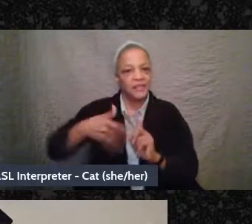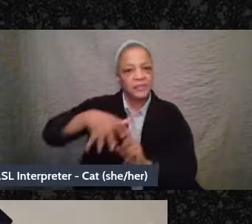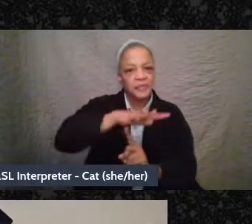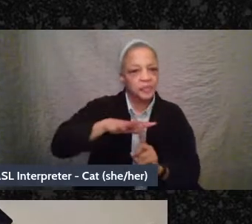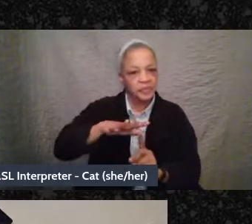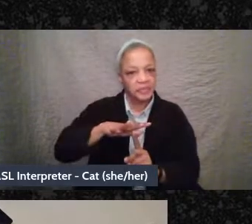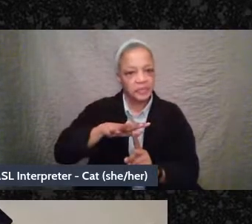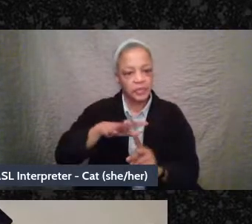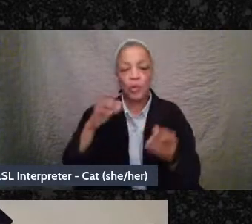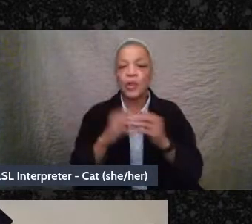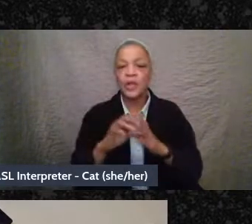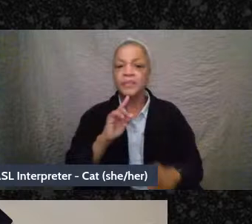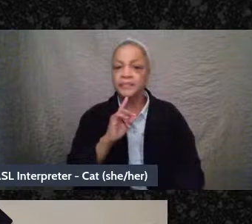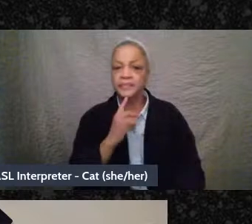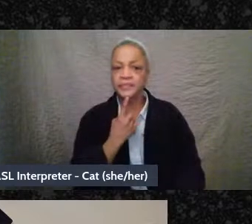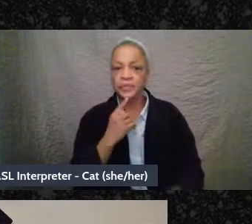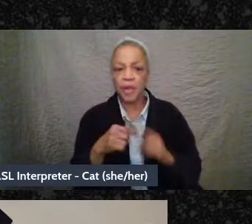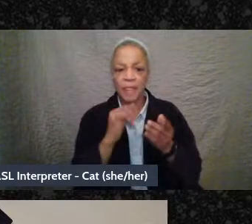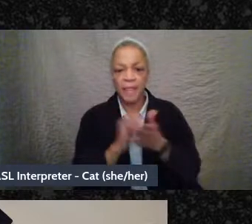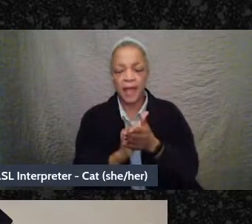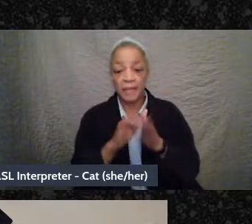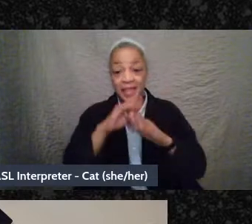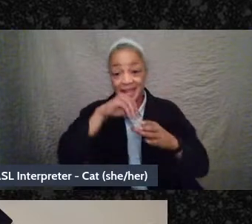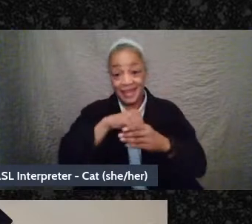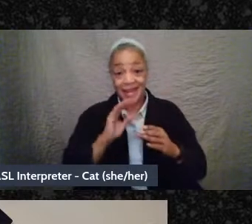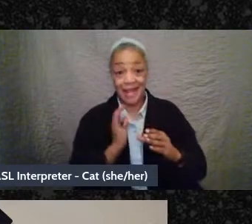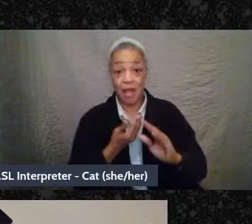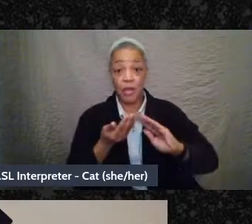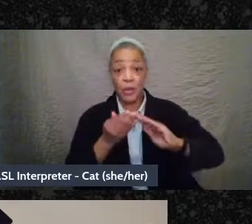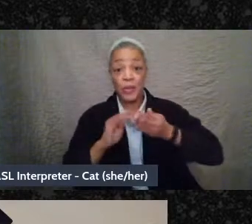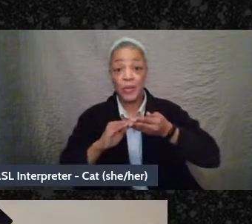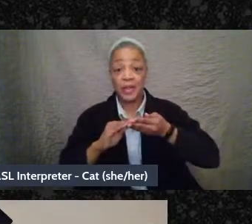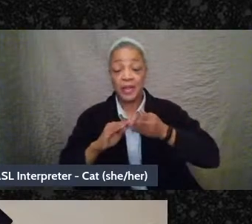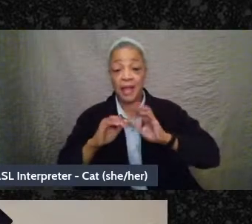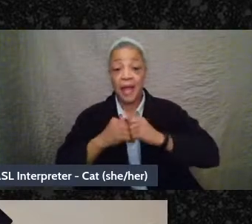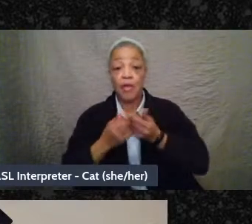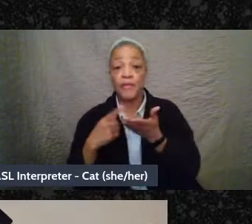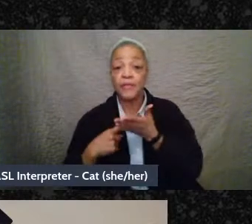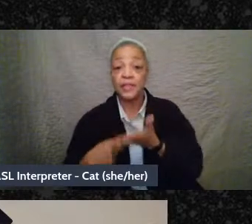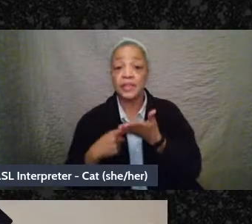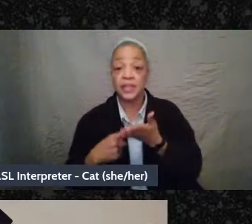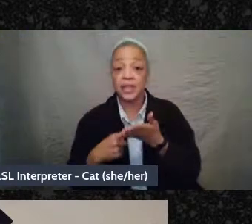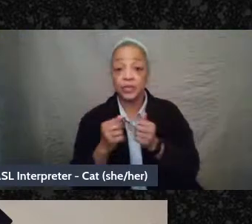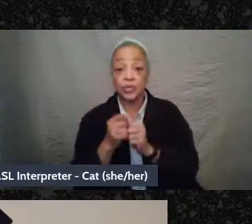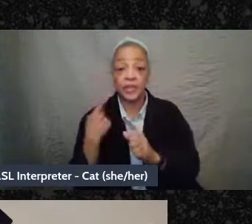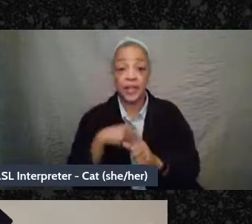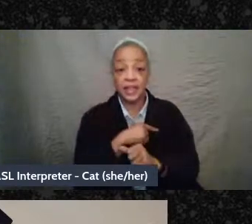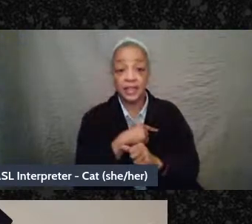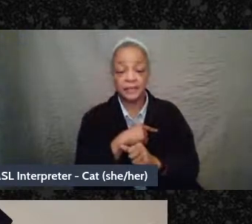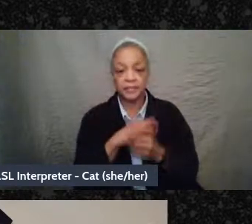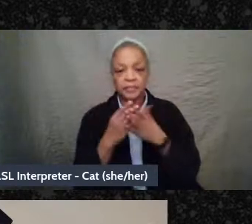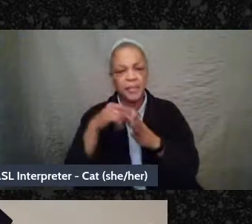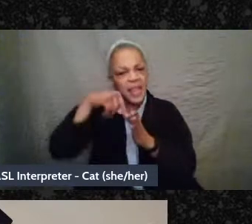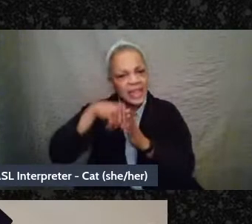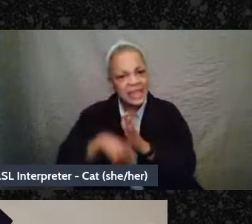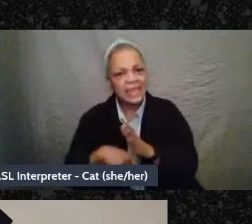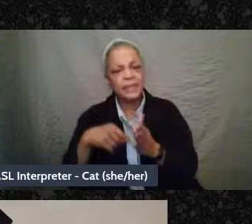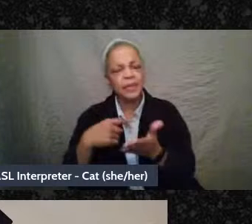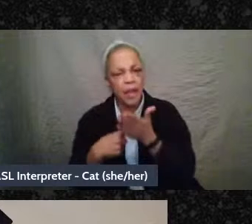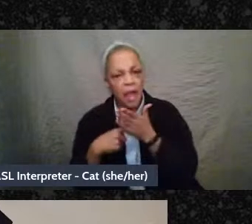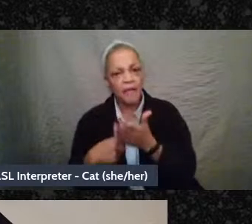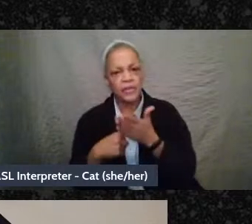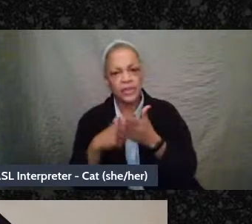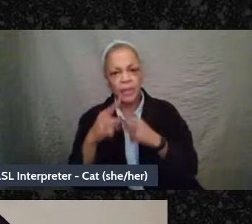that seriously and be in our communities in the way that both of you were talking about, right? Be in deep conversation about what people's